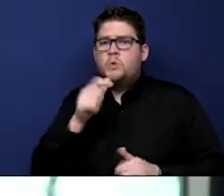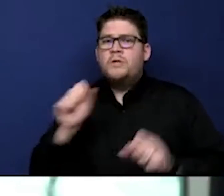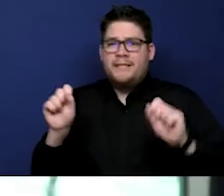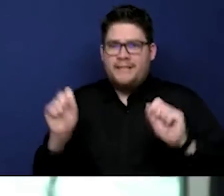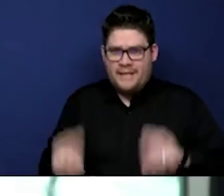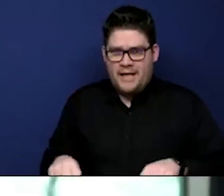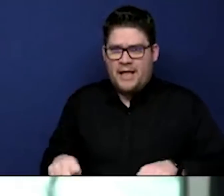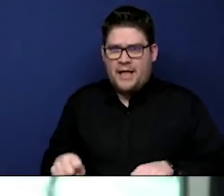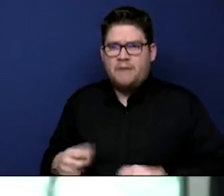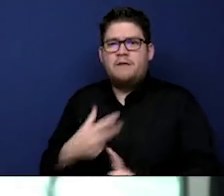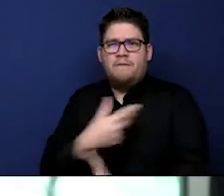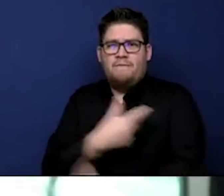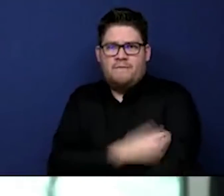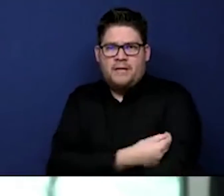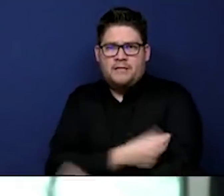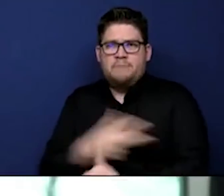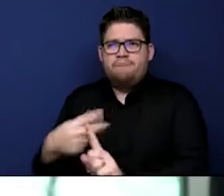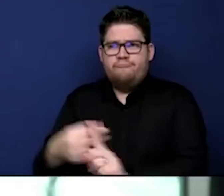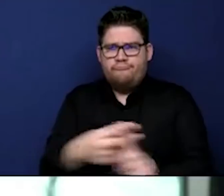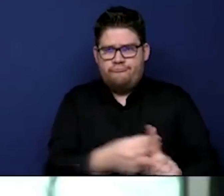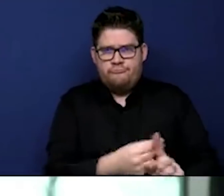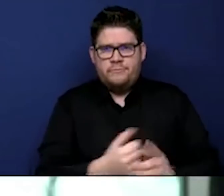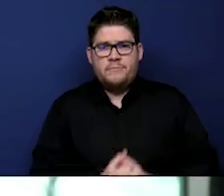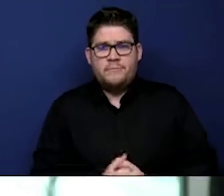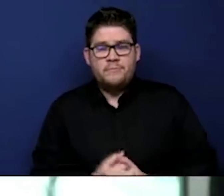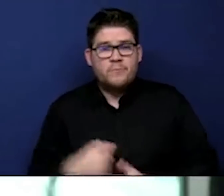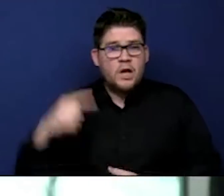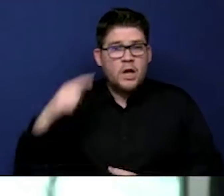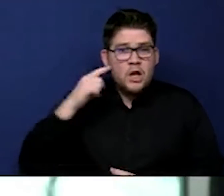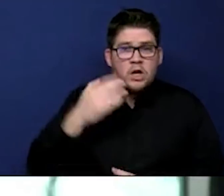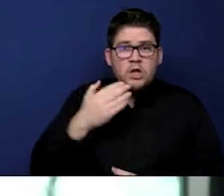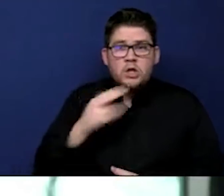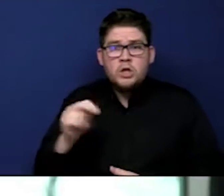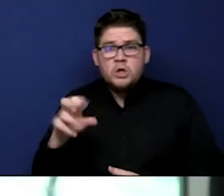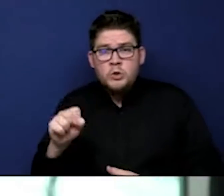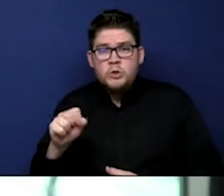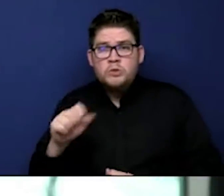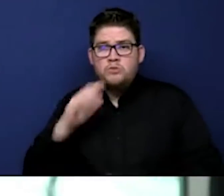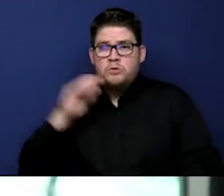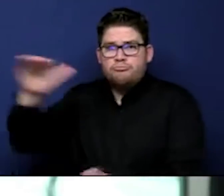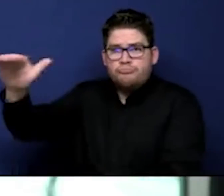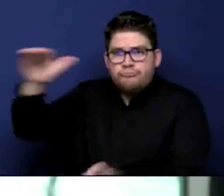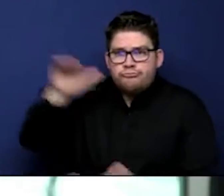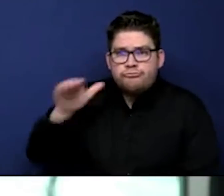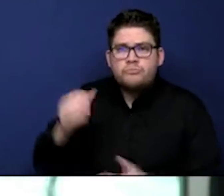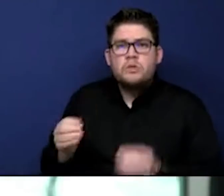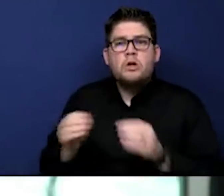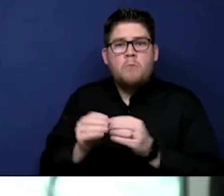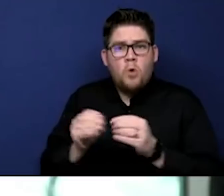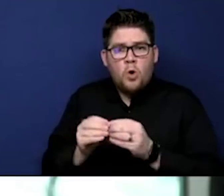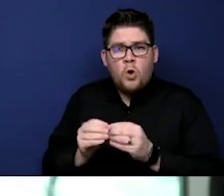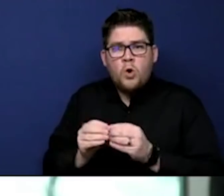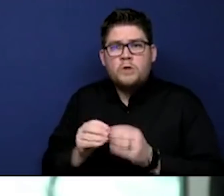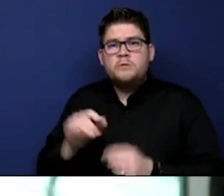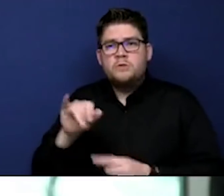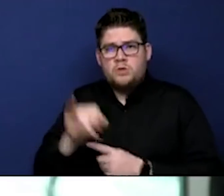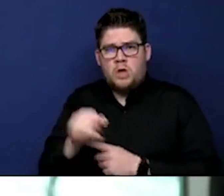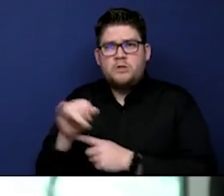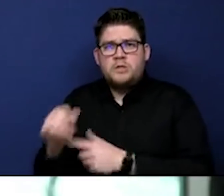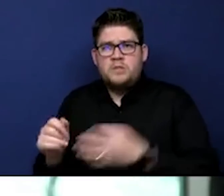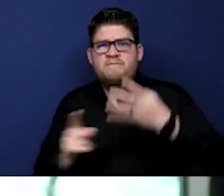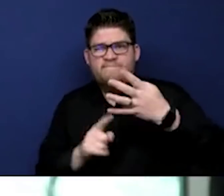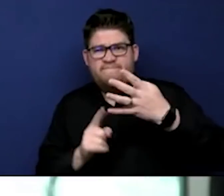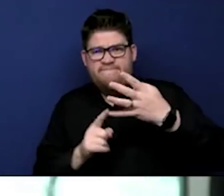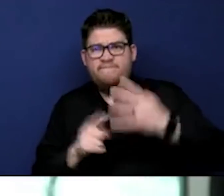vaccine, and we've heard good news that we might be receiving additional vaccines with the Johnson & Johnson or the Janssen vaccine